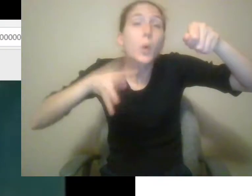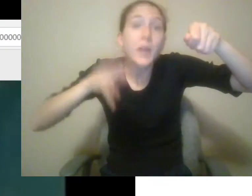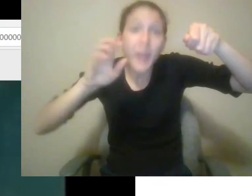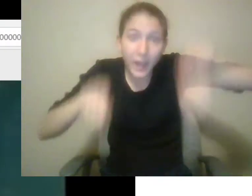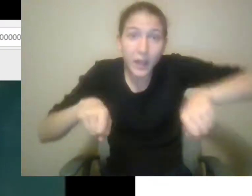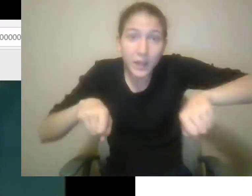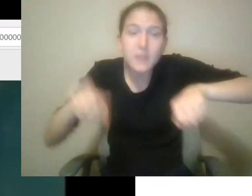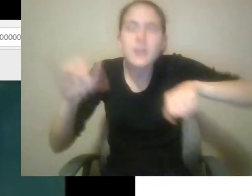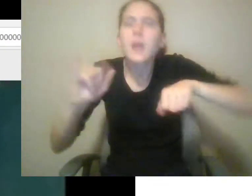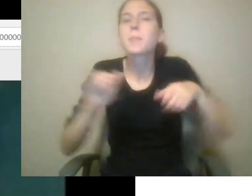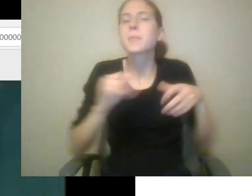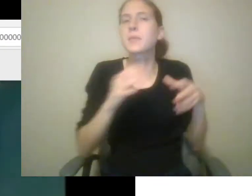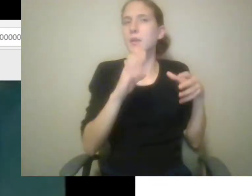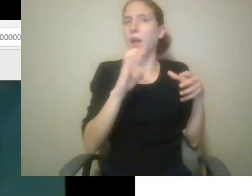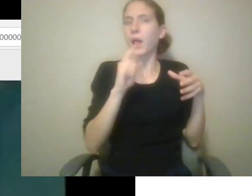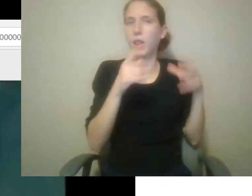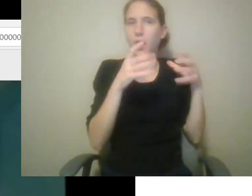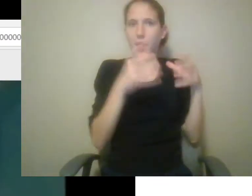is?